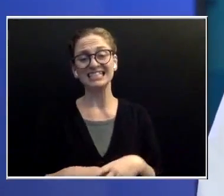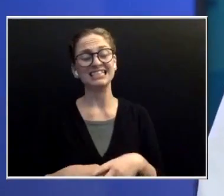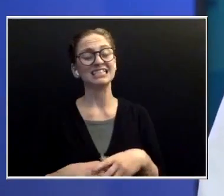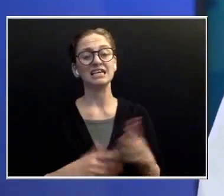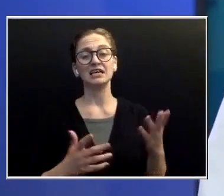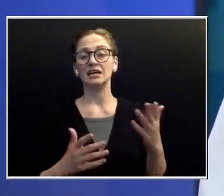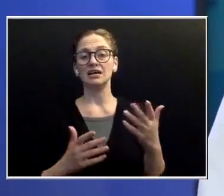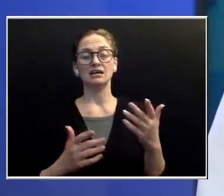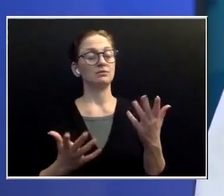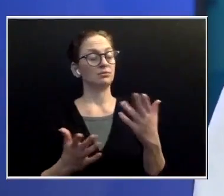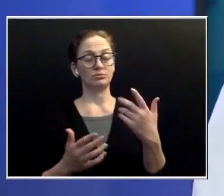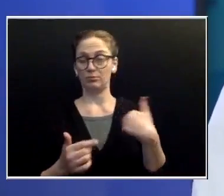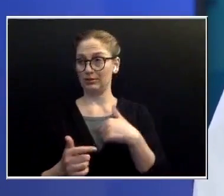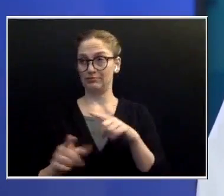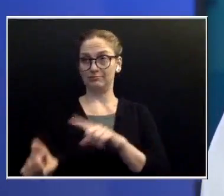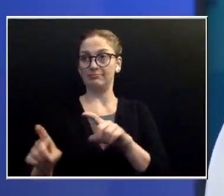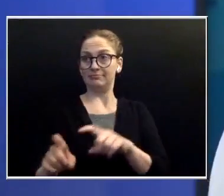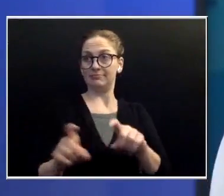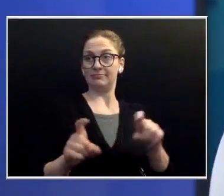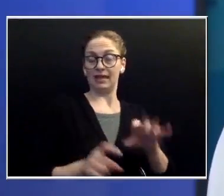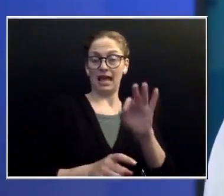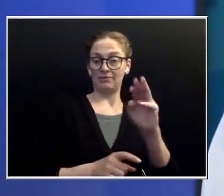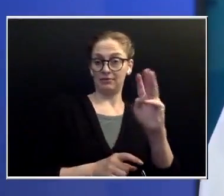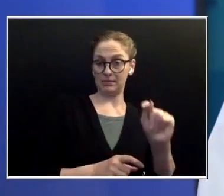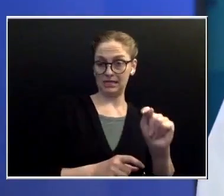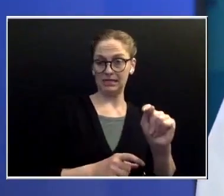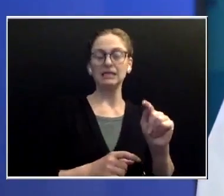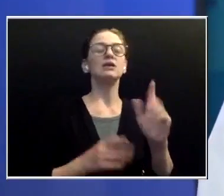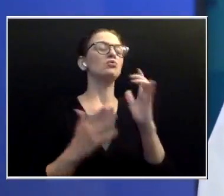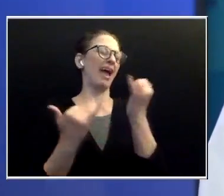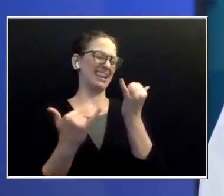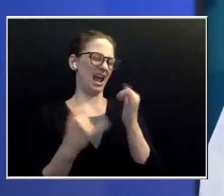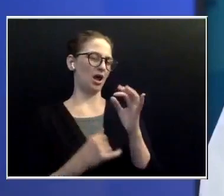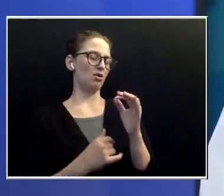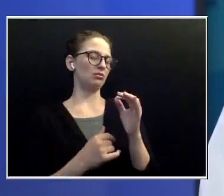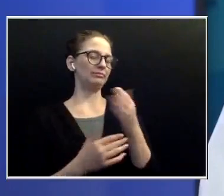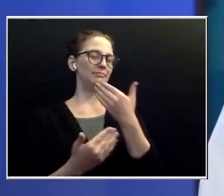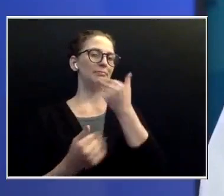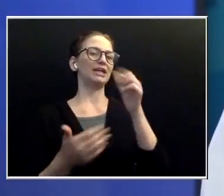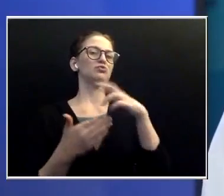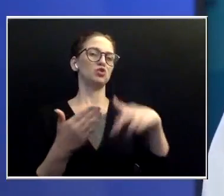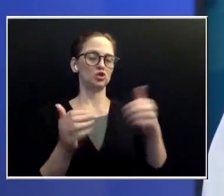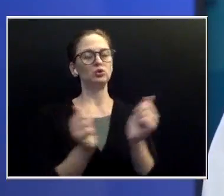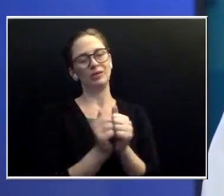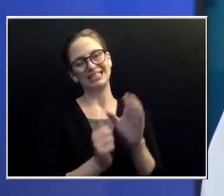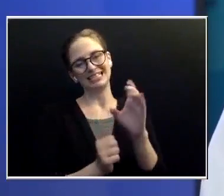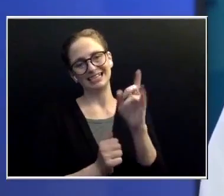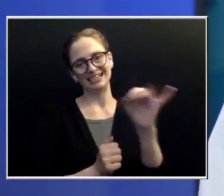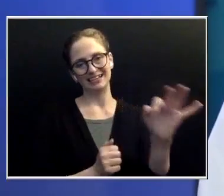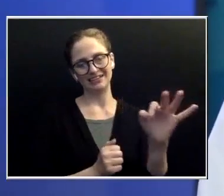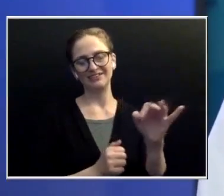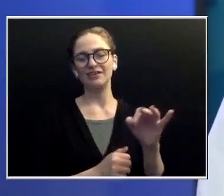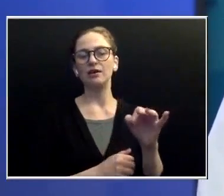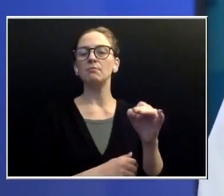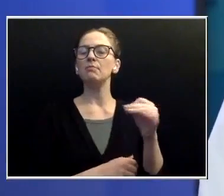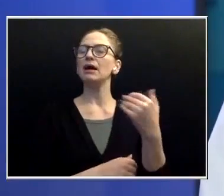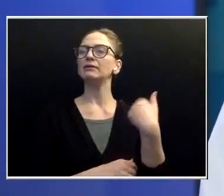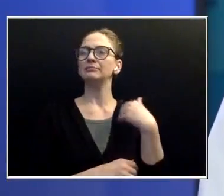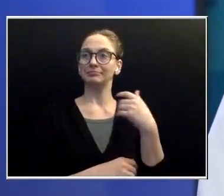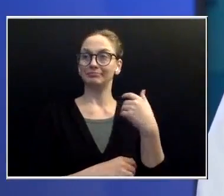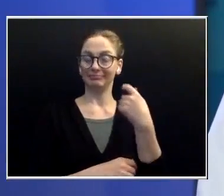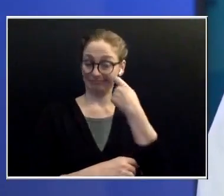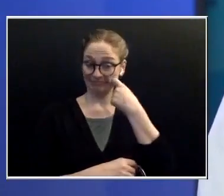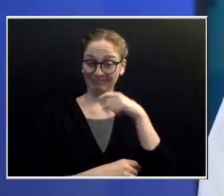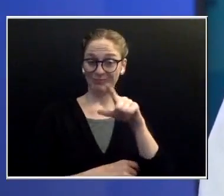C. diff, for recurrent C. diff patients. So the guidelines changed actually recently in February 2024. Actually, the AGA guidelines were